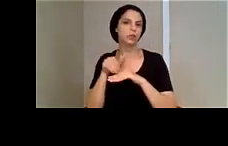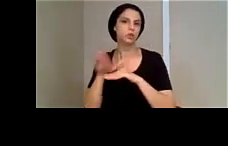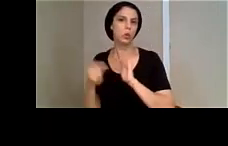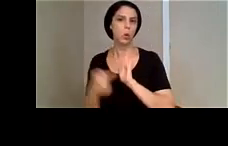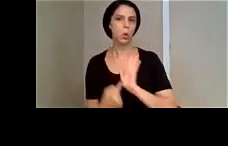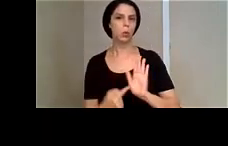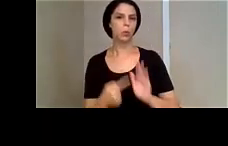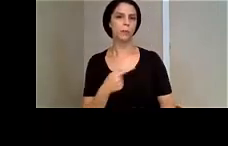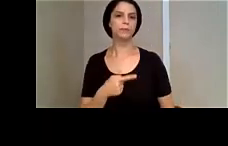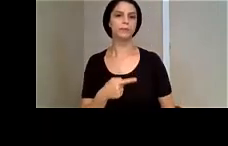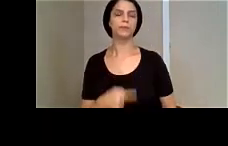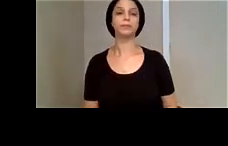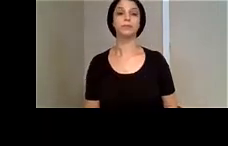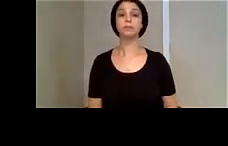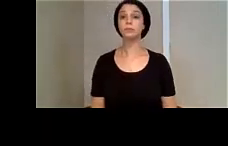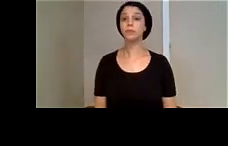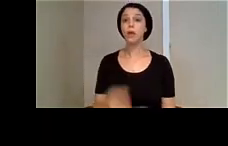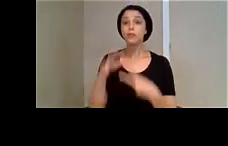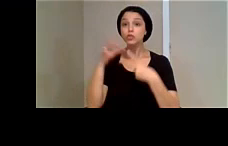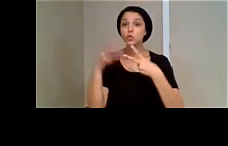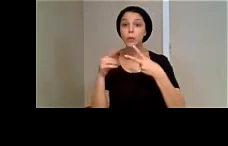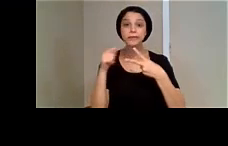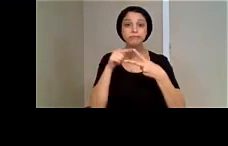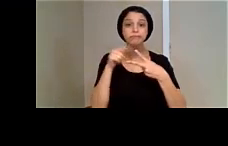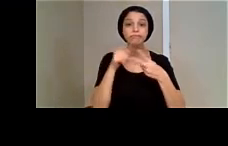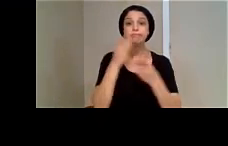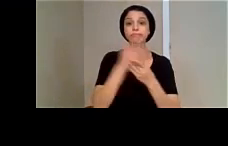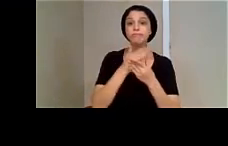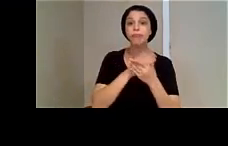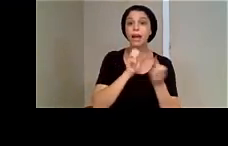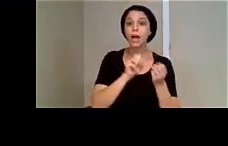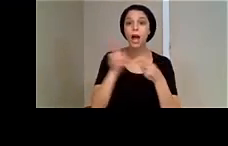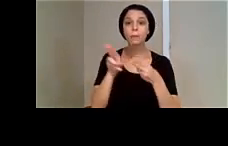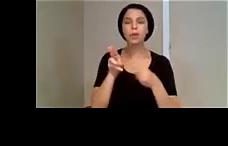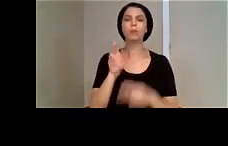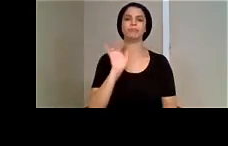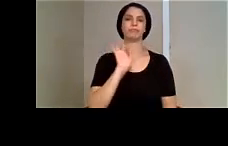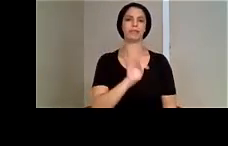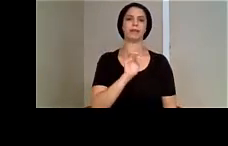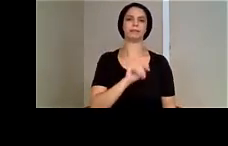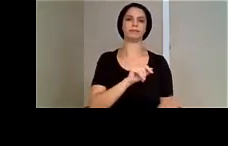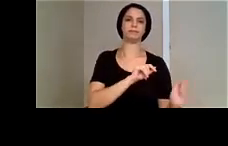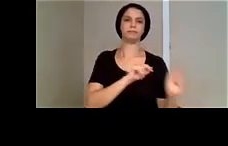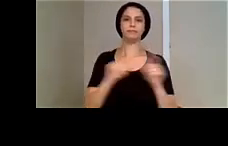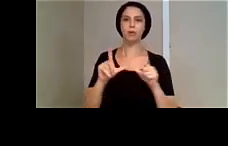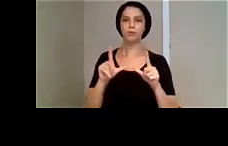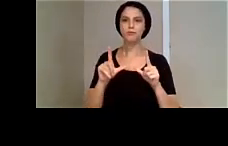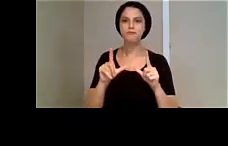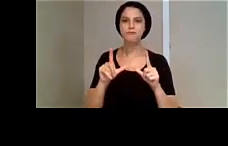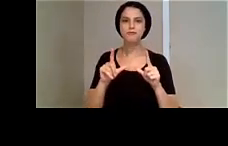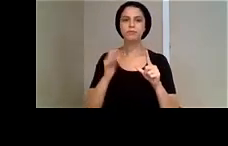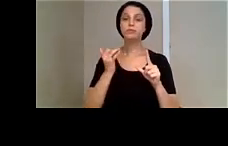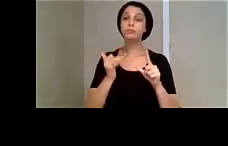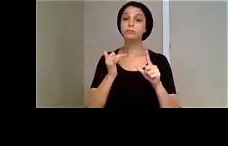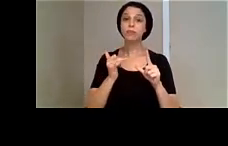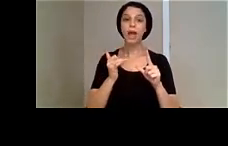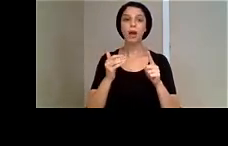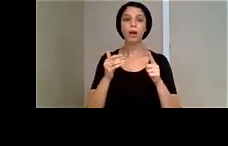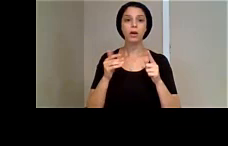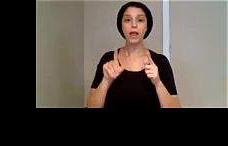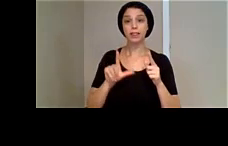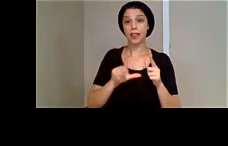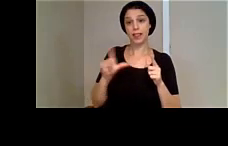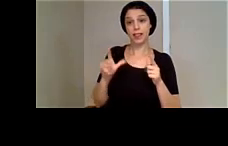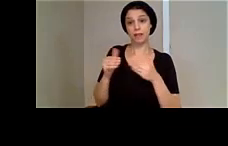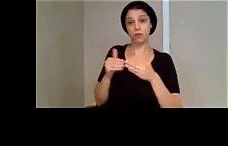it says, okay, we're going to do a file upload. So that's what I'm going to select. And now in the bottom left corner, if